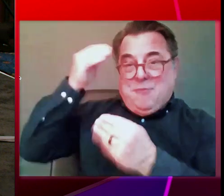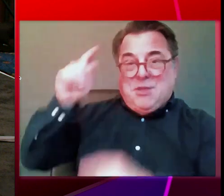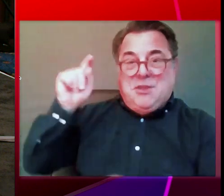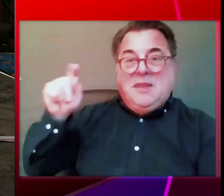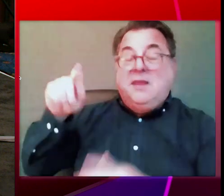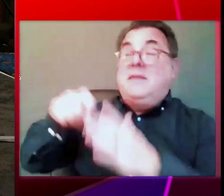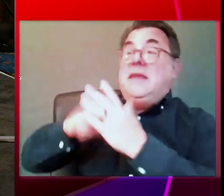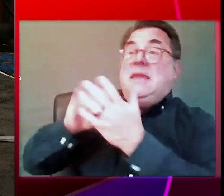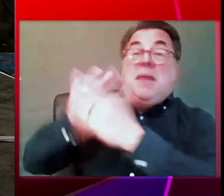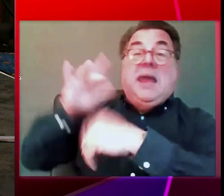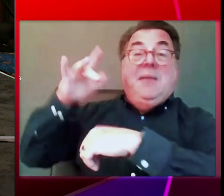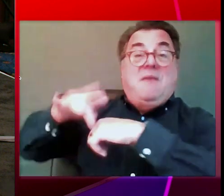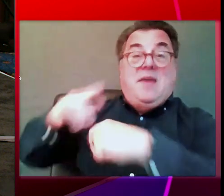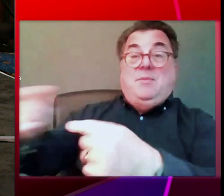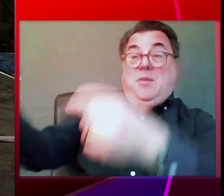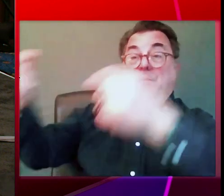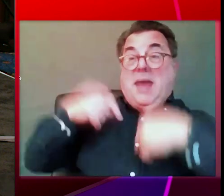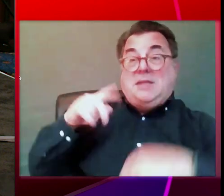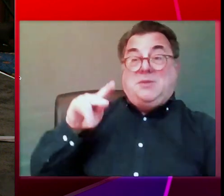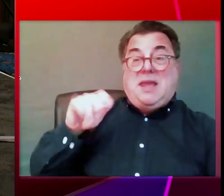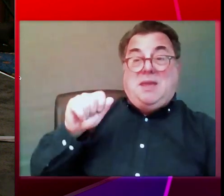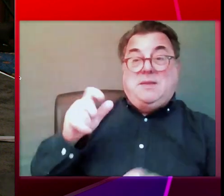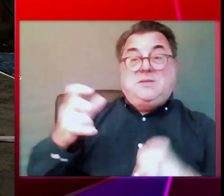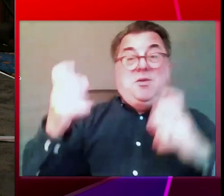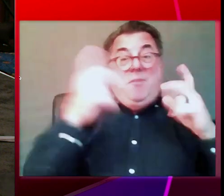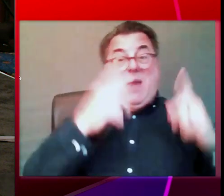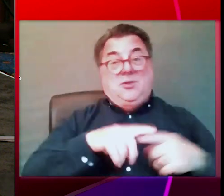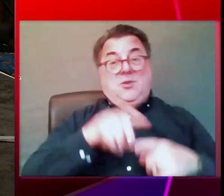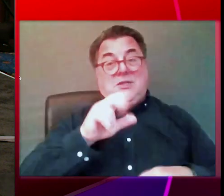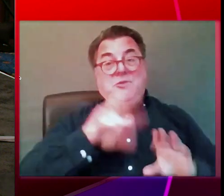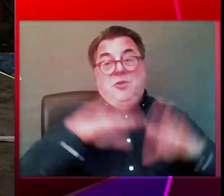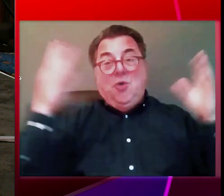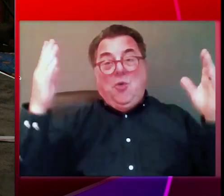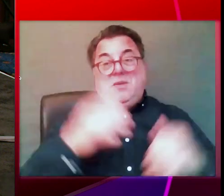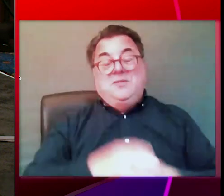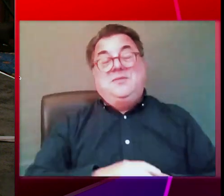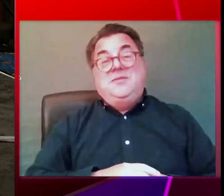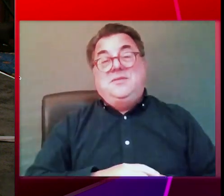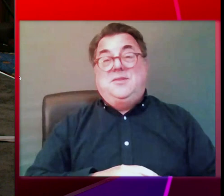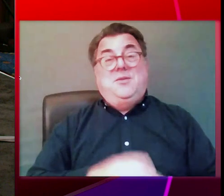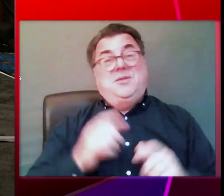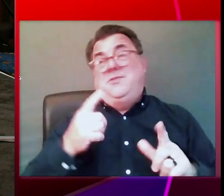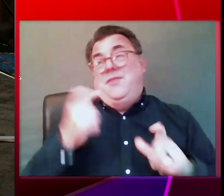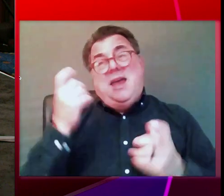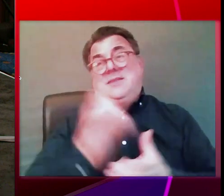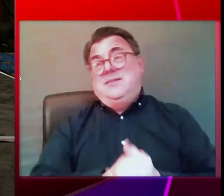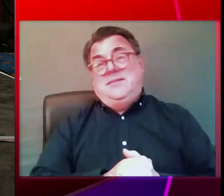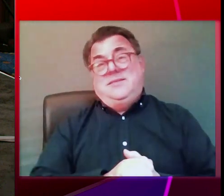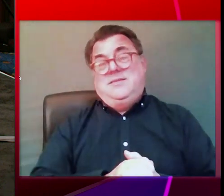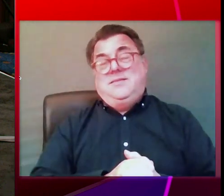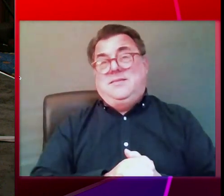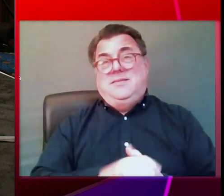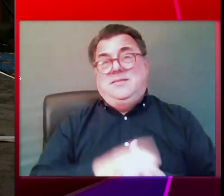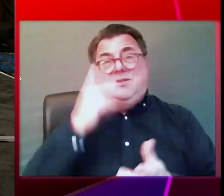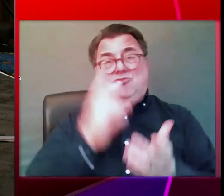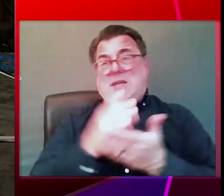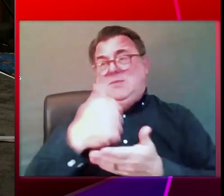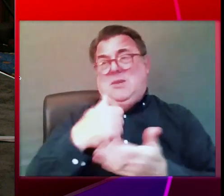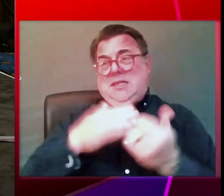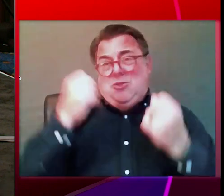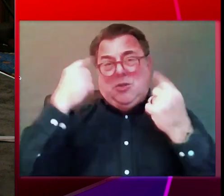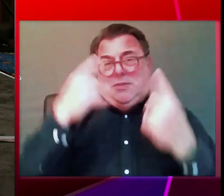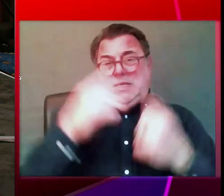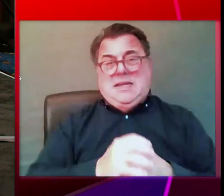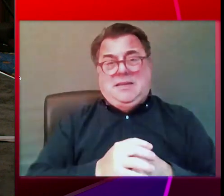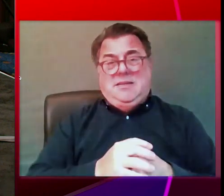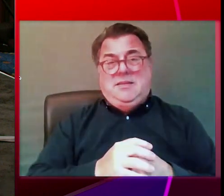available back to KMS to give back to S3 to open that. So it's pretty fast and it's pretty transparent. Absolutely. But a lot of stuff happened